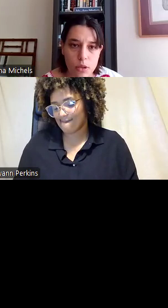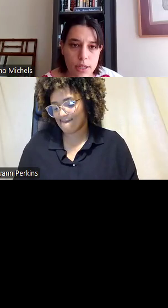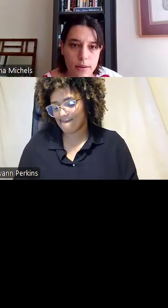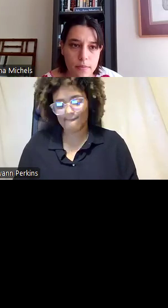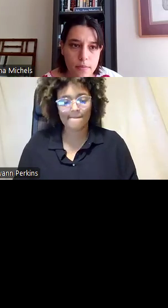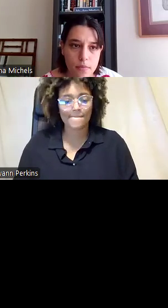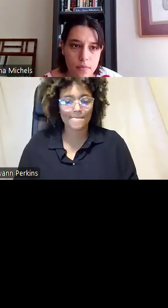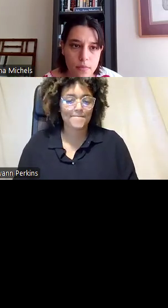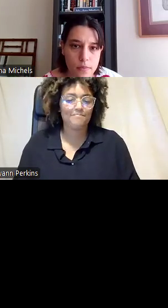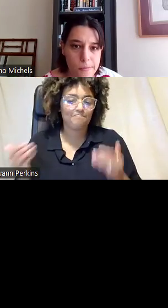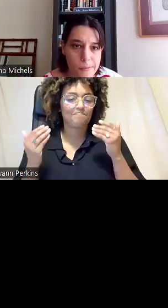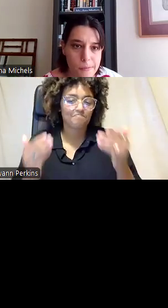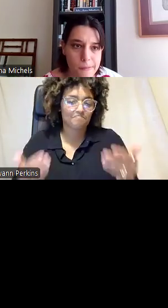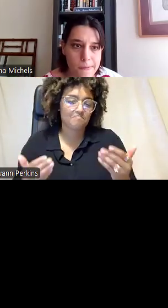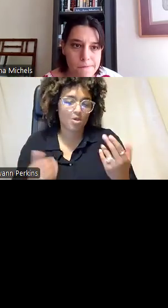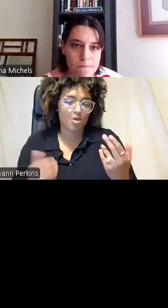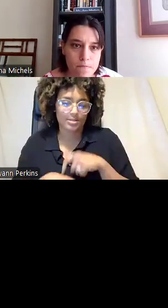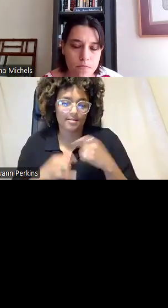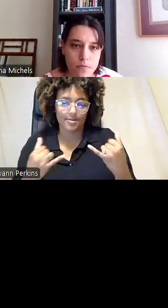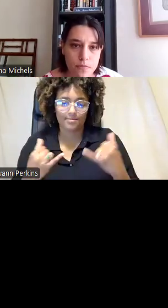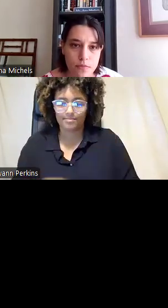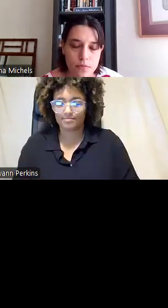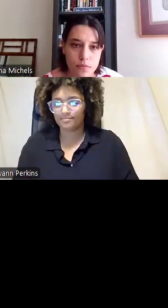Give it a little bit more time.